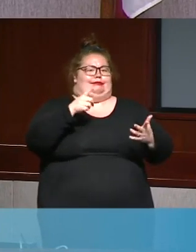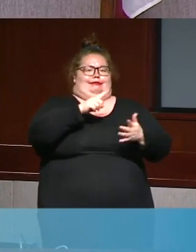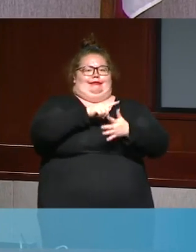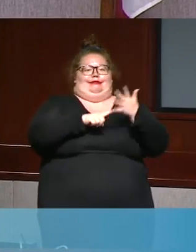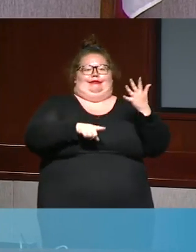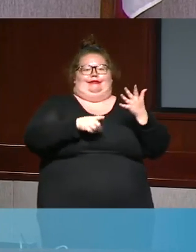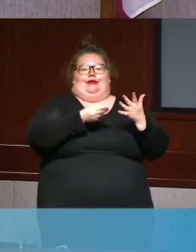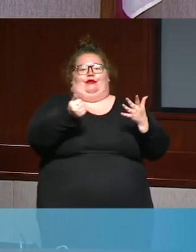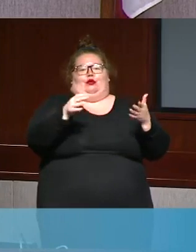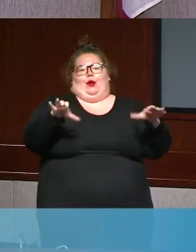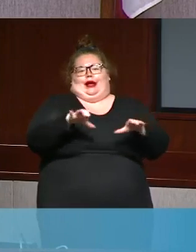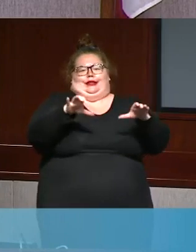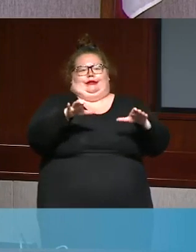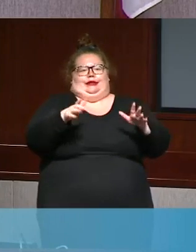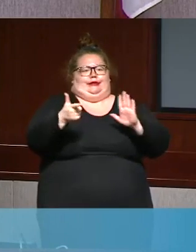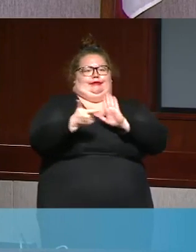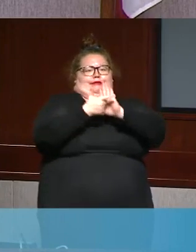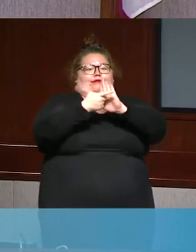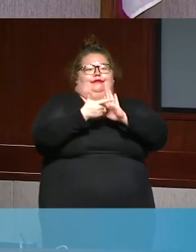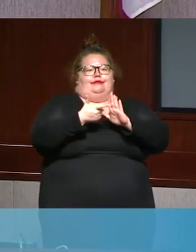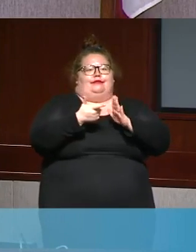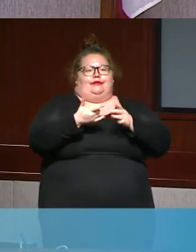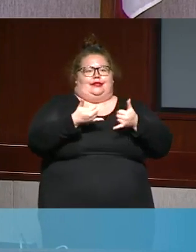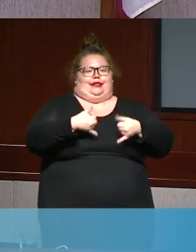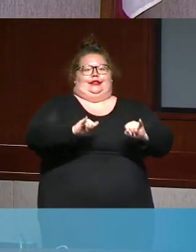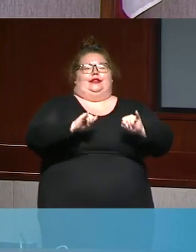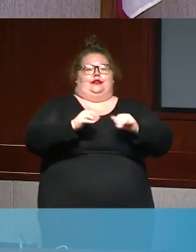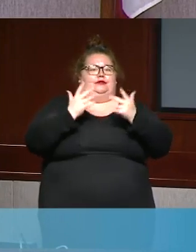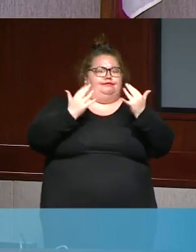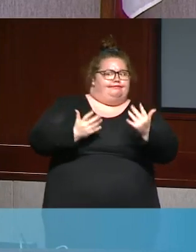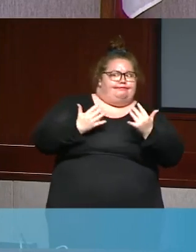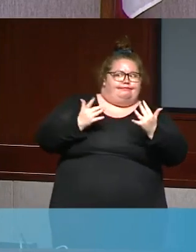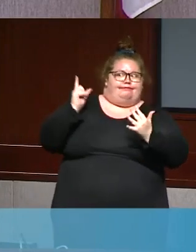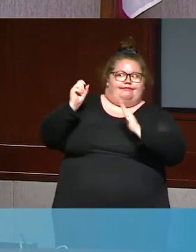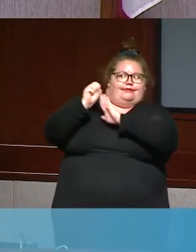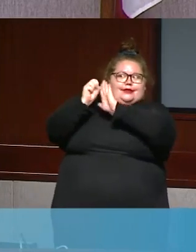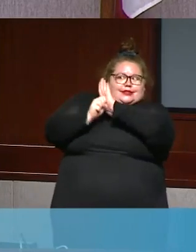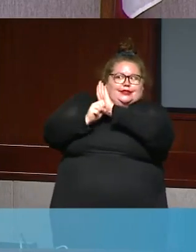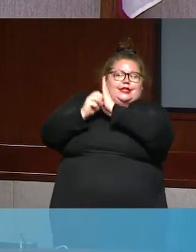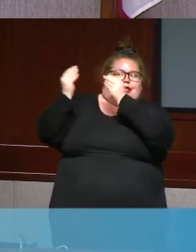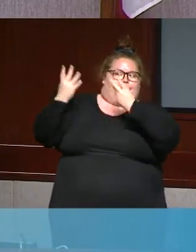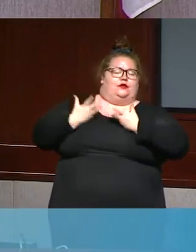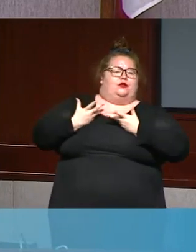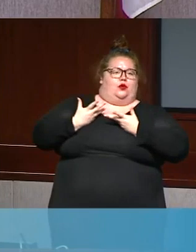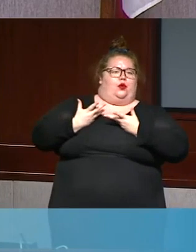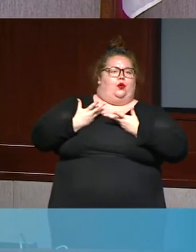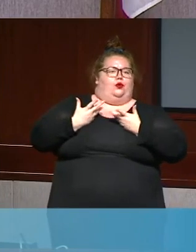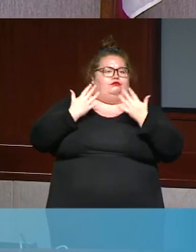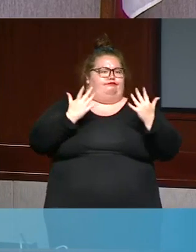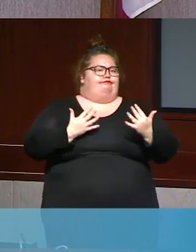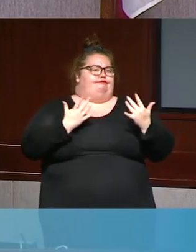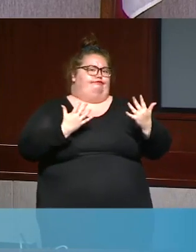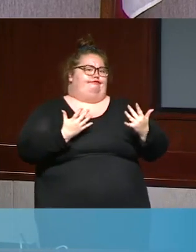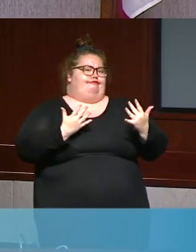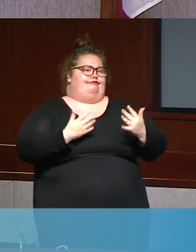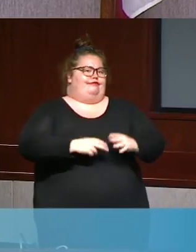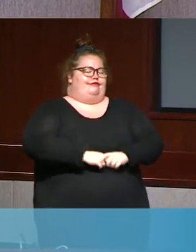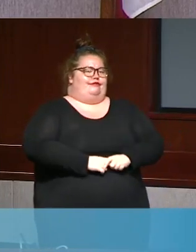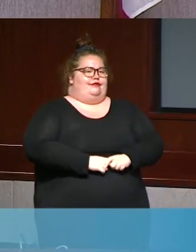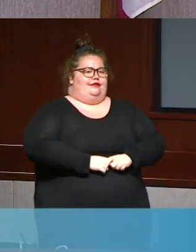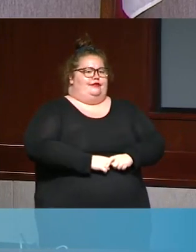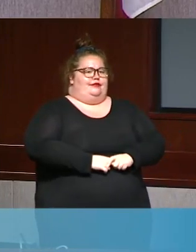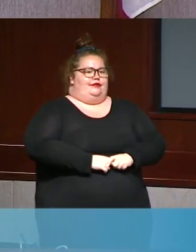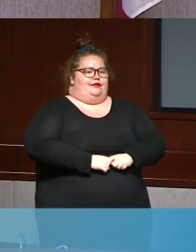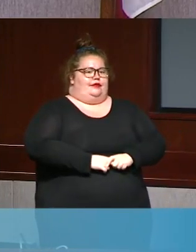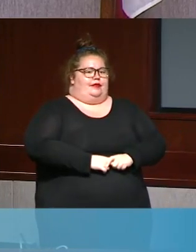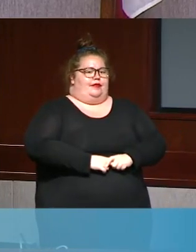health orders. We continue to await guidance on all of those types of businesses and those activities.